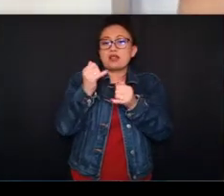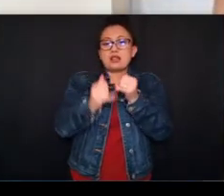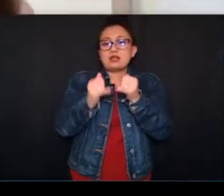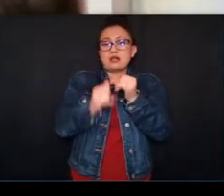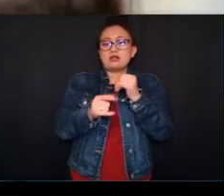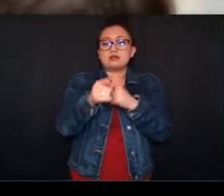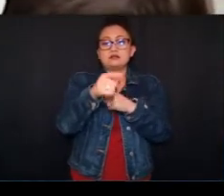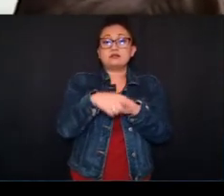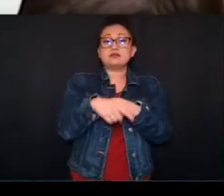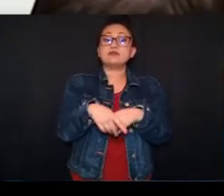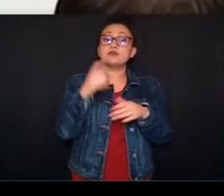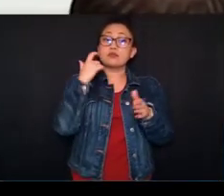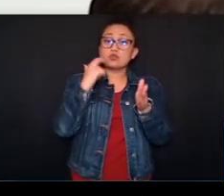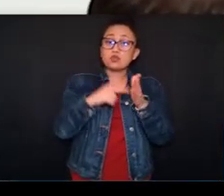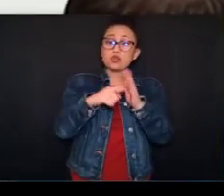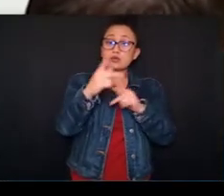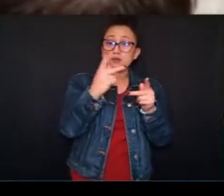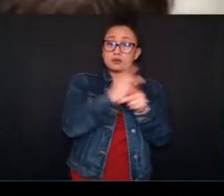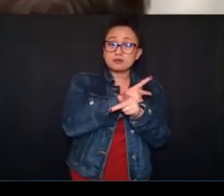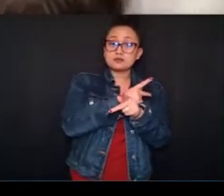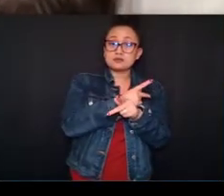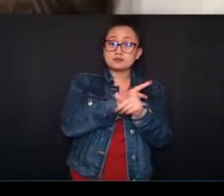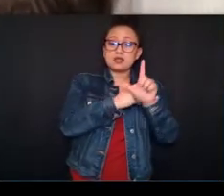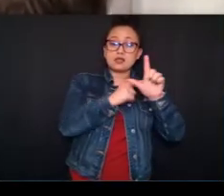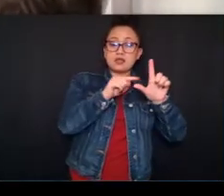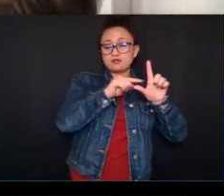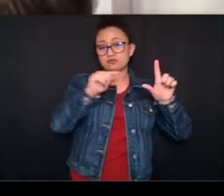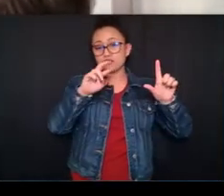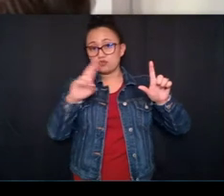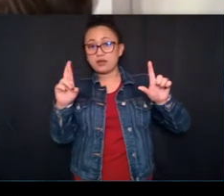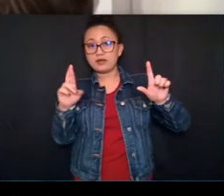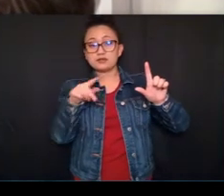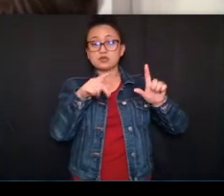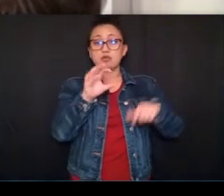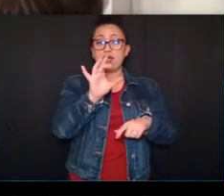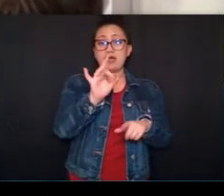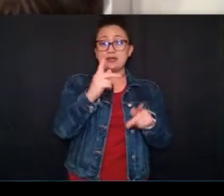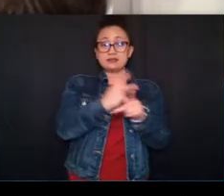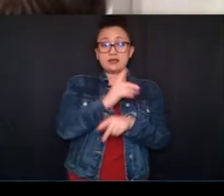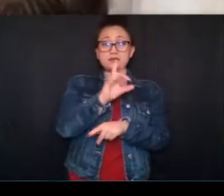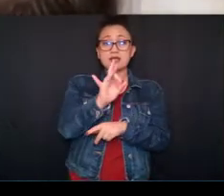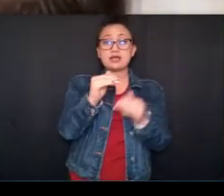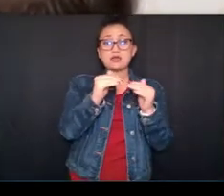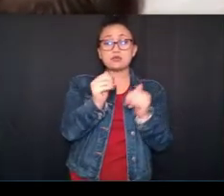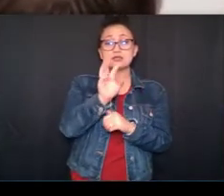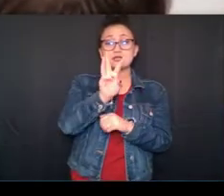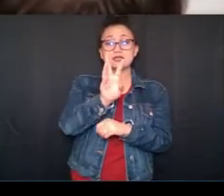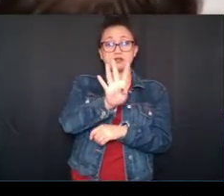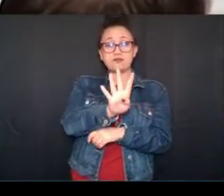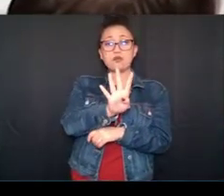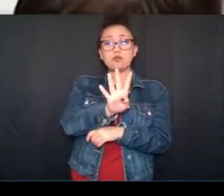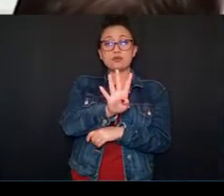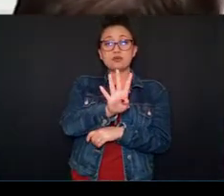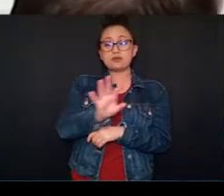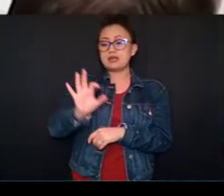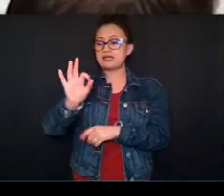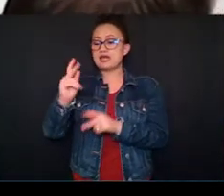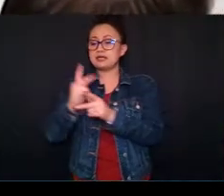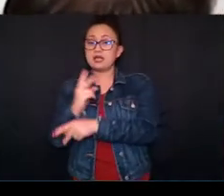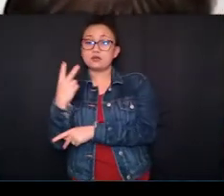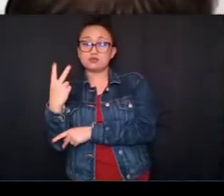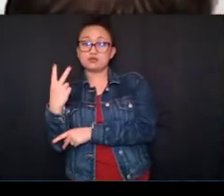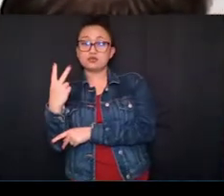have a multiplication here. We're going to go left to right. 8 times 8 is 64, right? 9 times 2